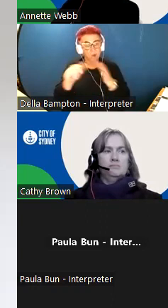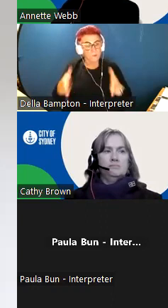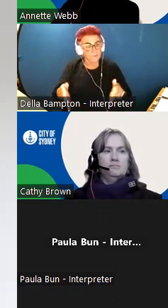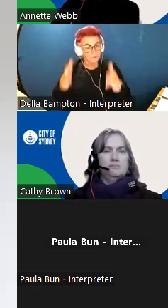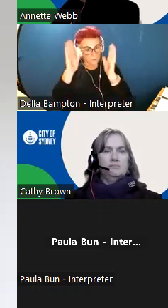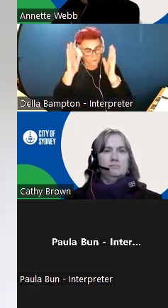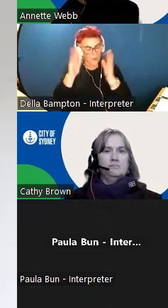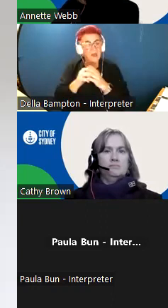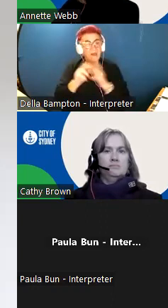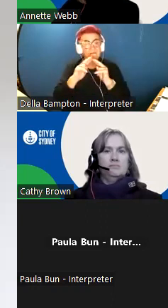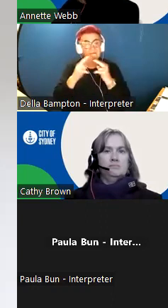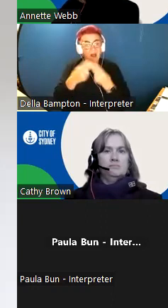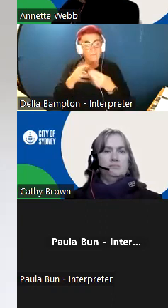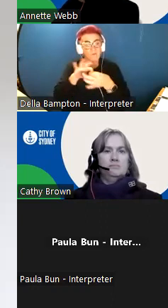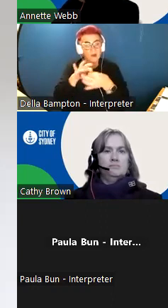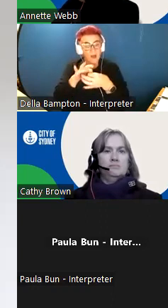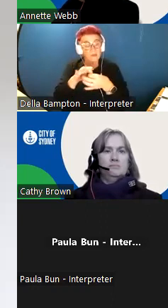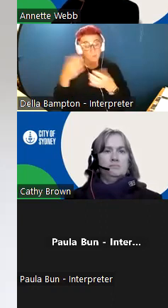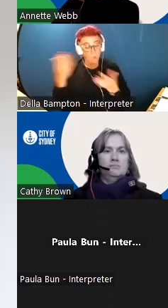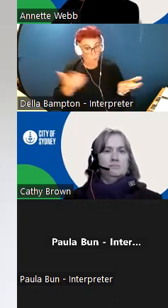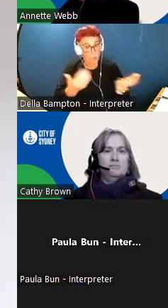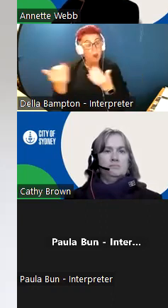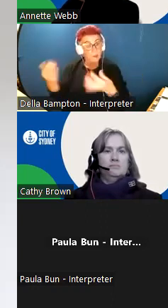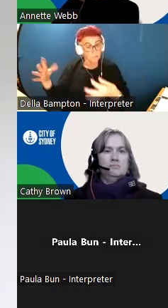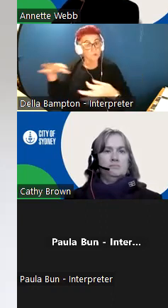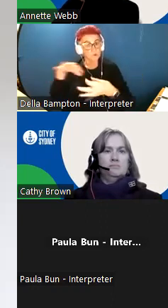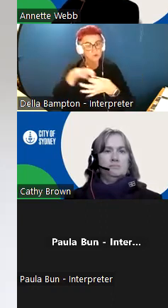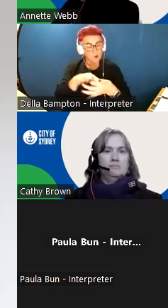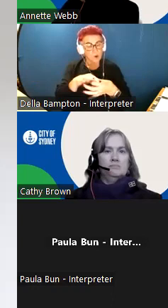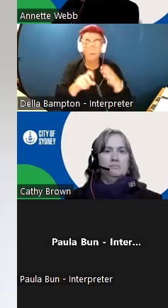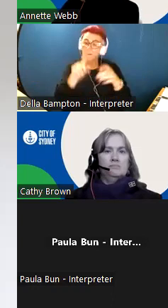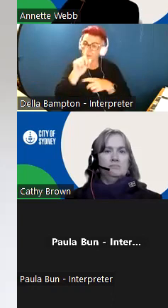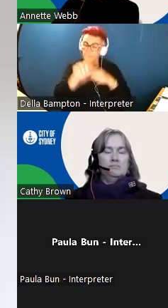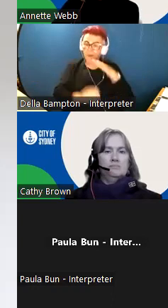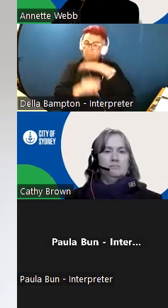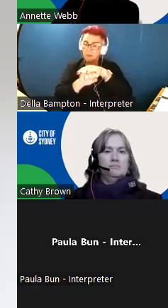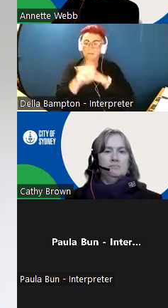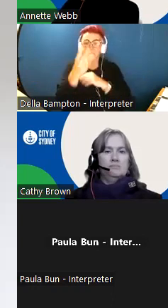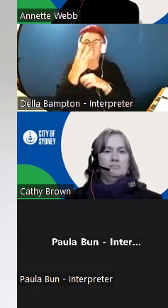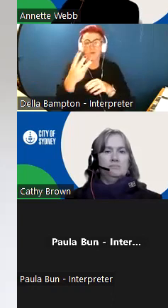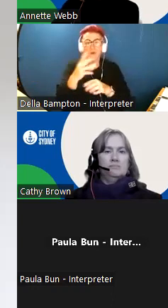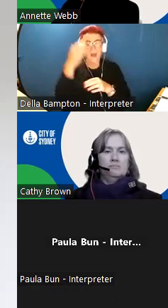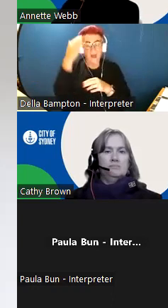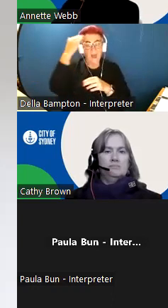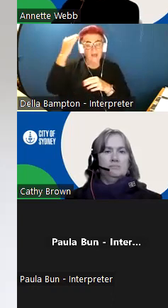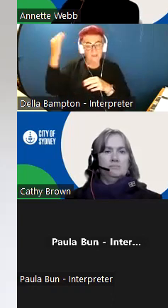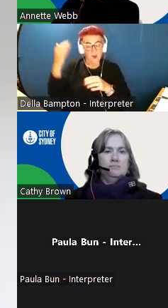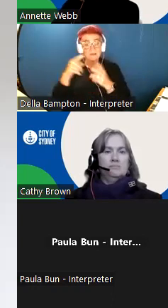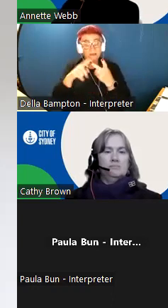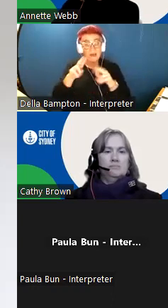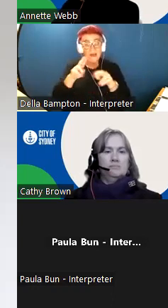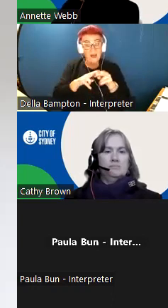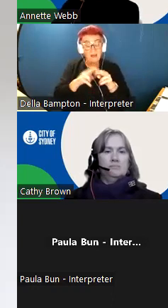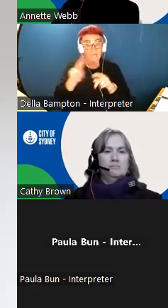Families and relationship partners of applicants are welcome. There's a maximum of 3 adults permitted to live in this apartment. If partners are both